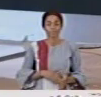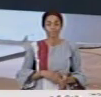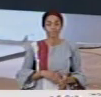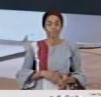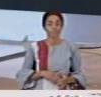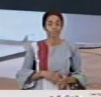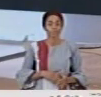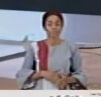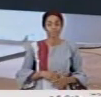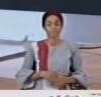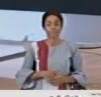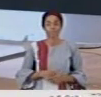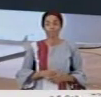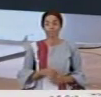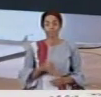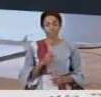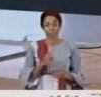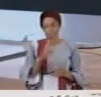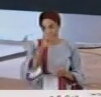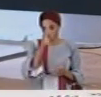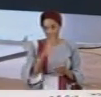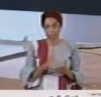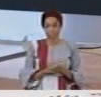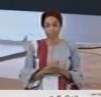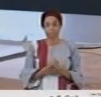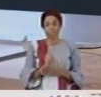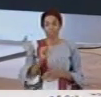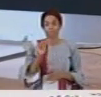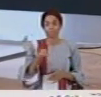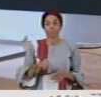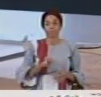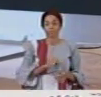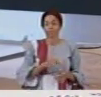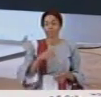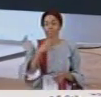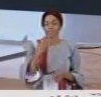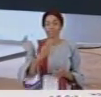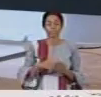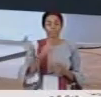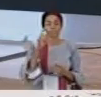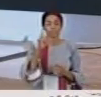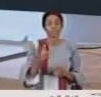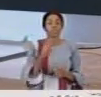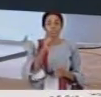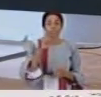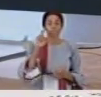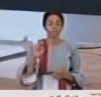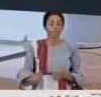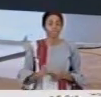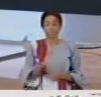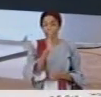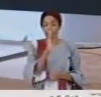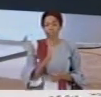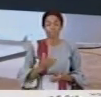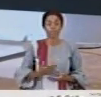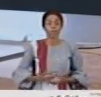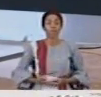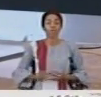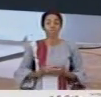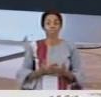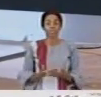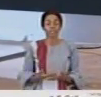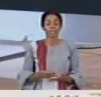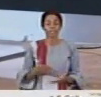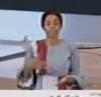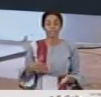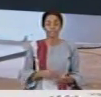again. Verily, verily, yes, I say unto you, you must be